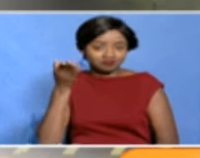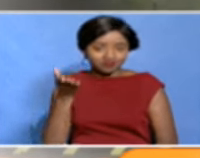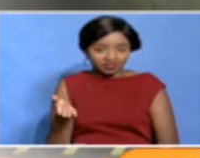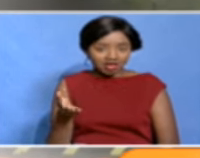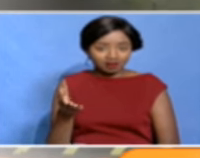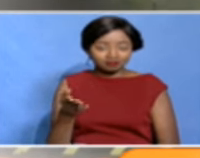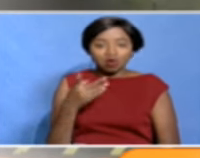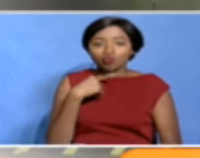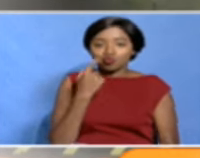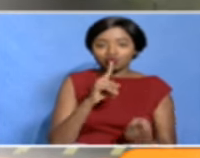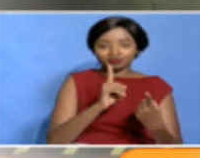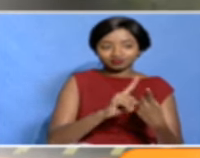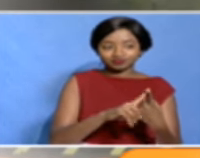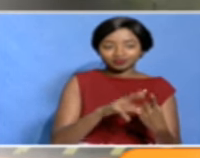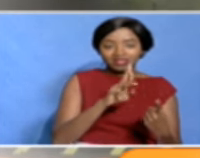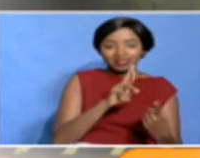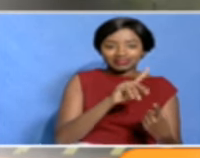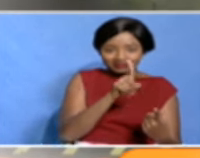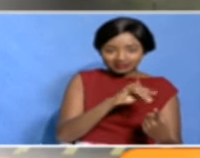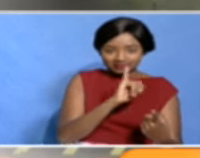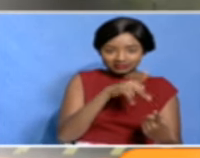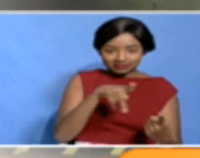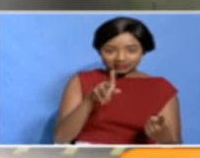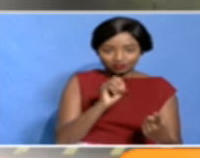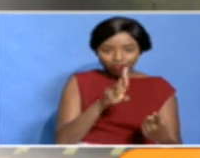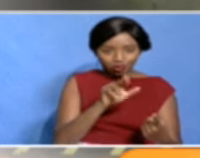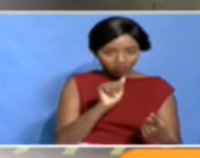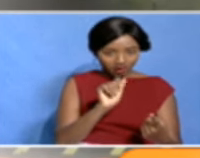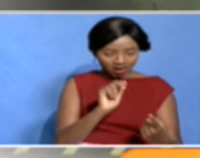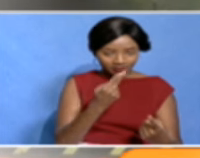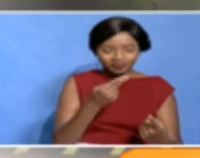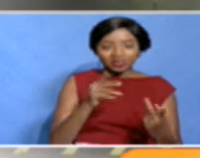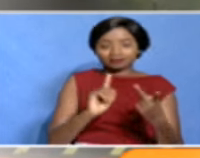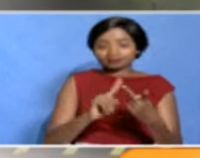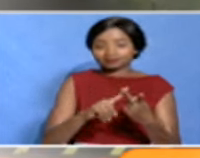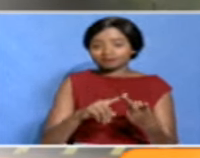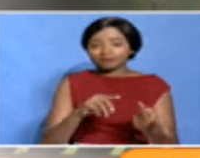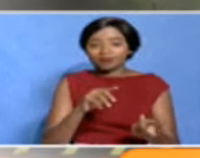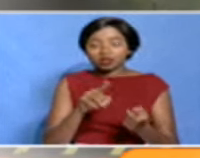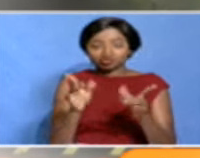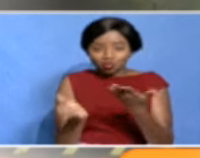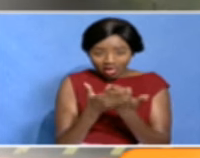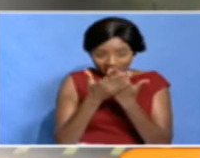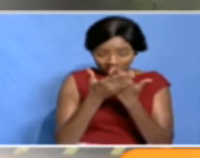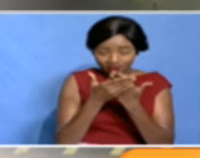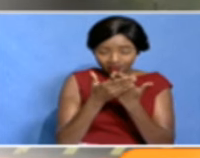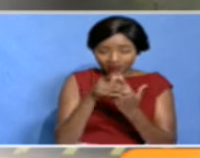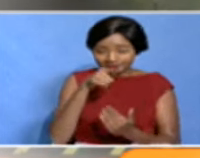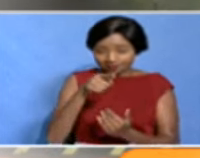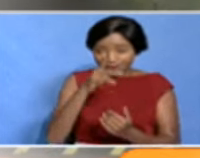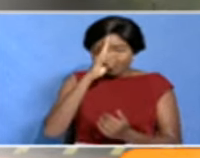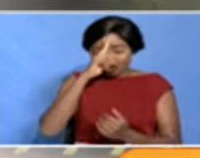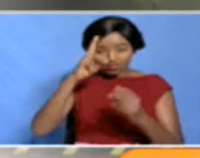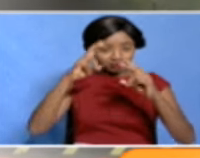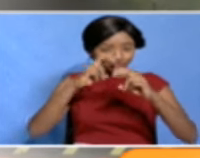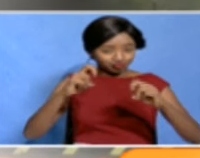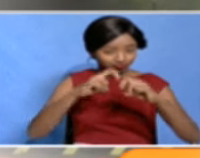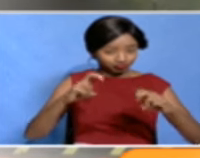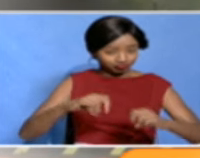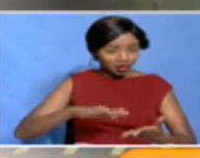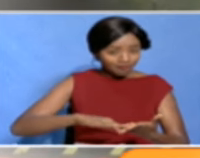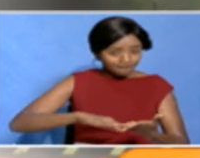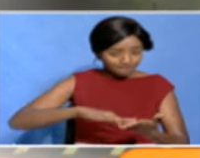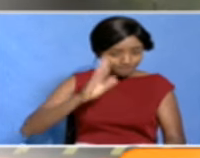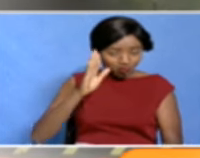Zipora Wamboi Karanja, for 15 days to allow investigators to complete the probe. Police were allowed to detain a